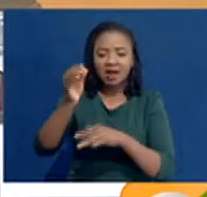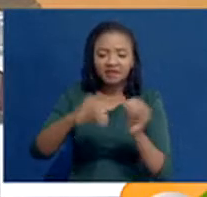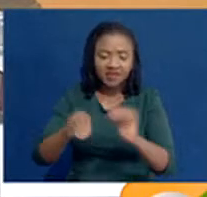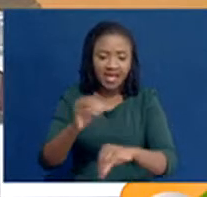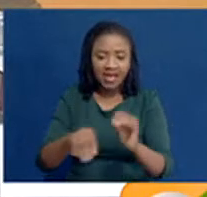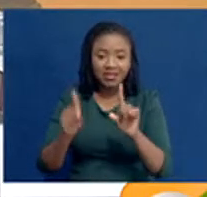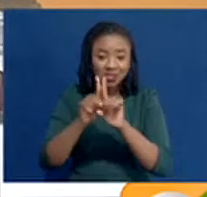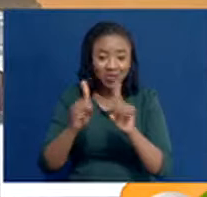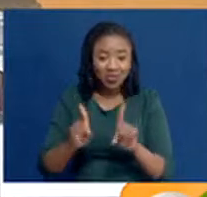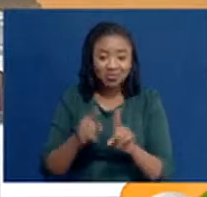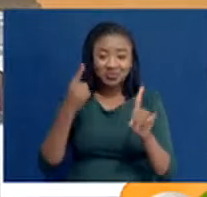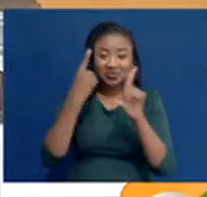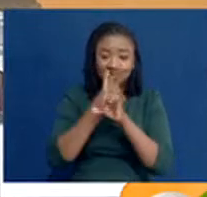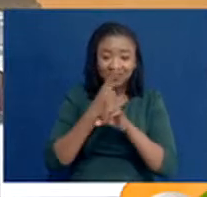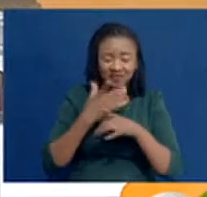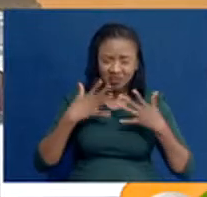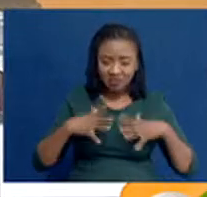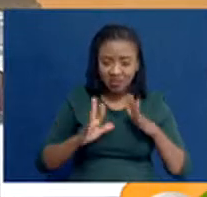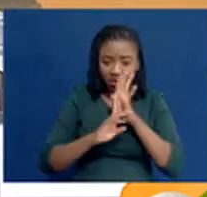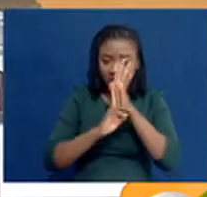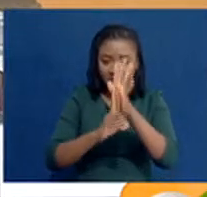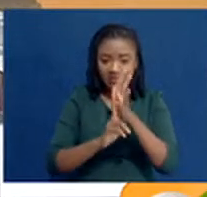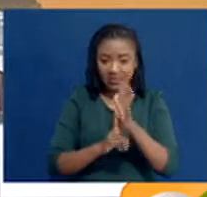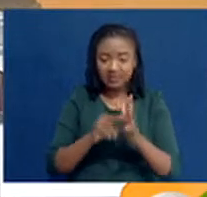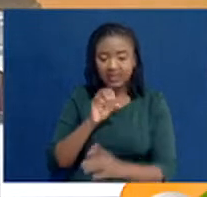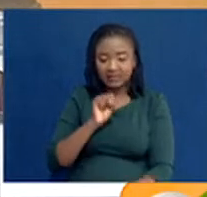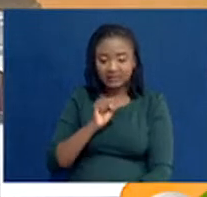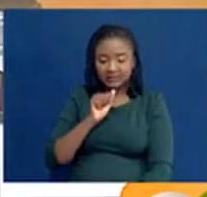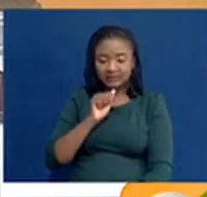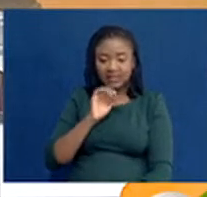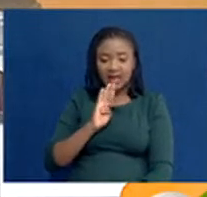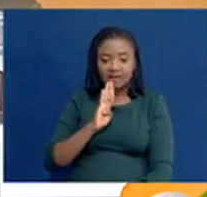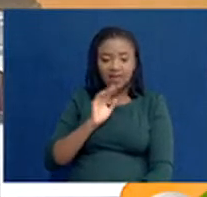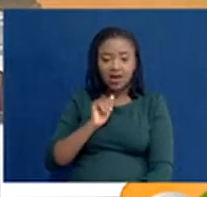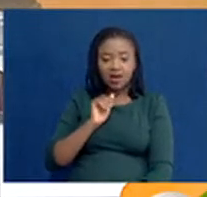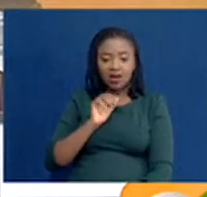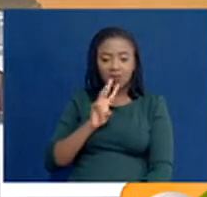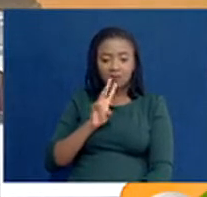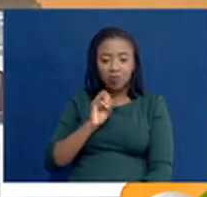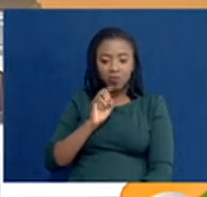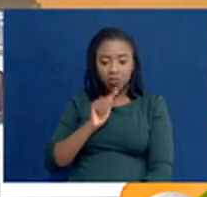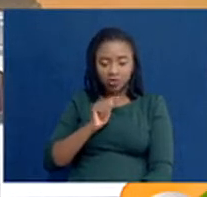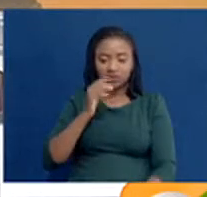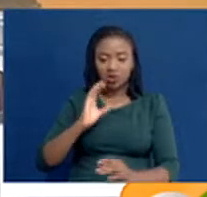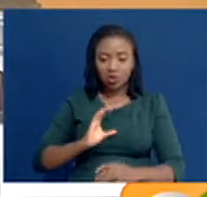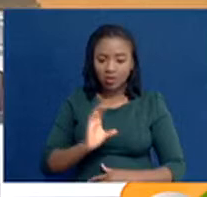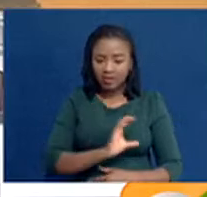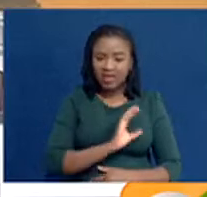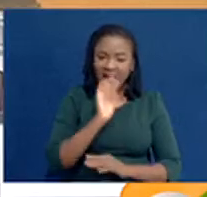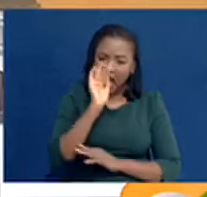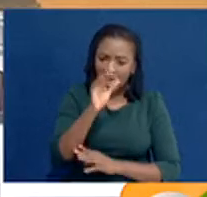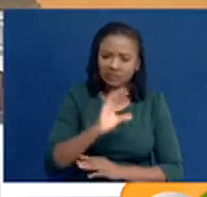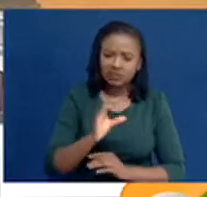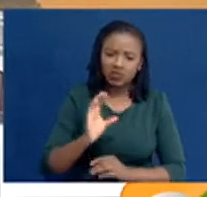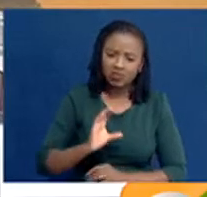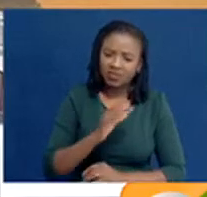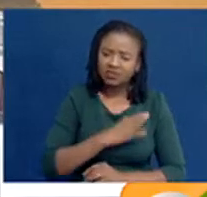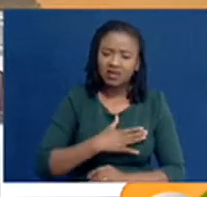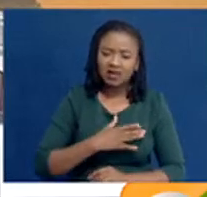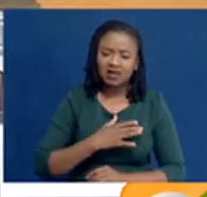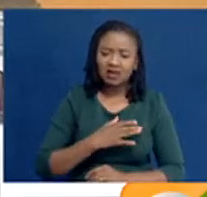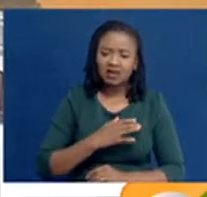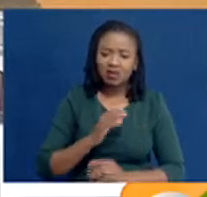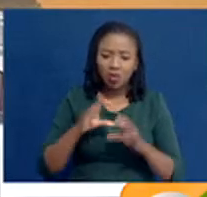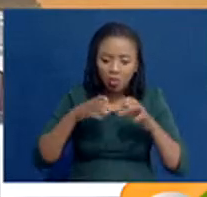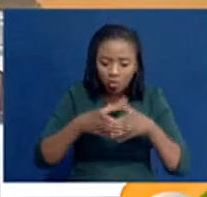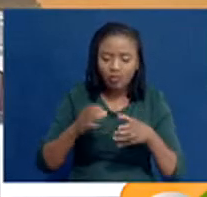as professionals and representatives of the Sabaot community pleaded to the committee to consider giving them an administrative unit,